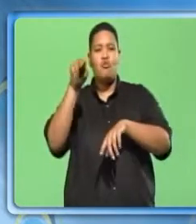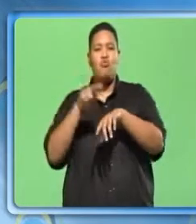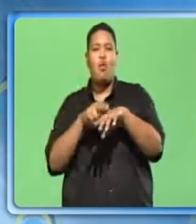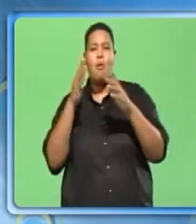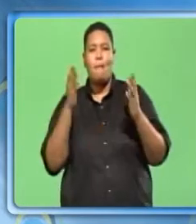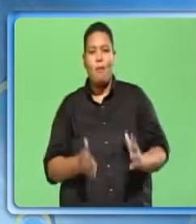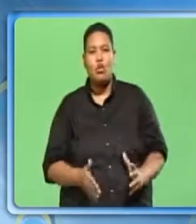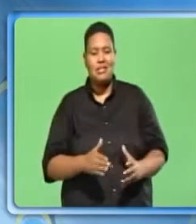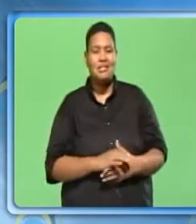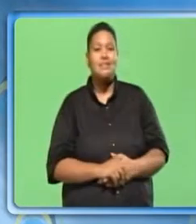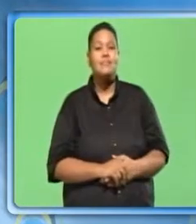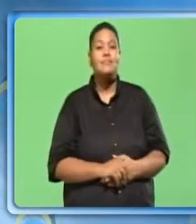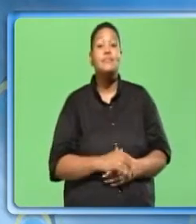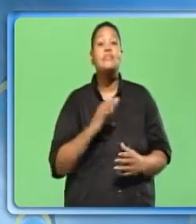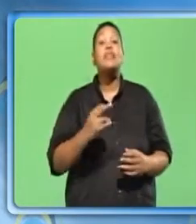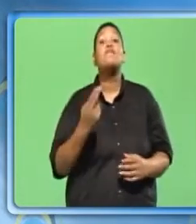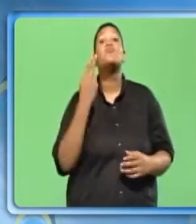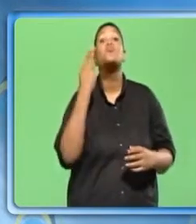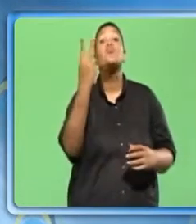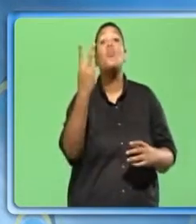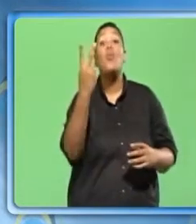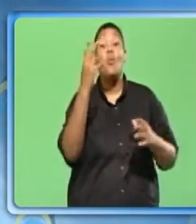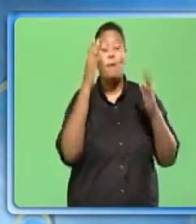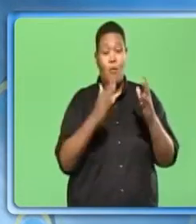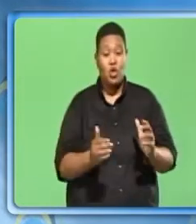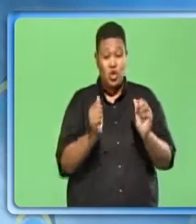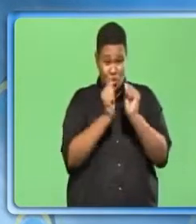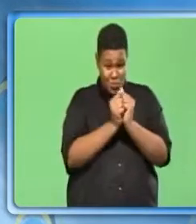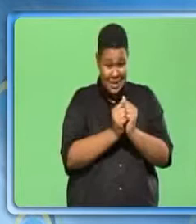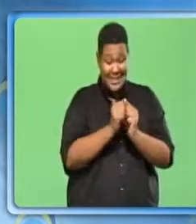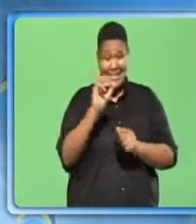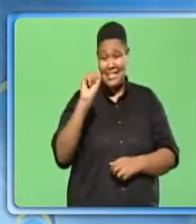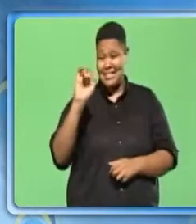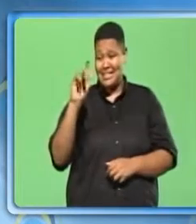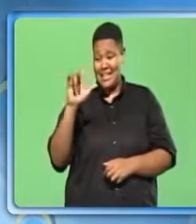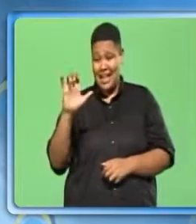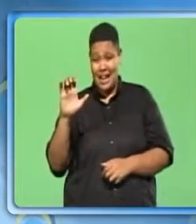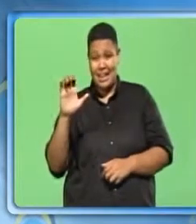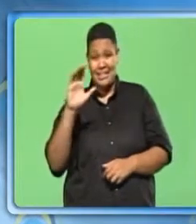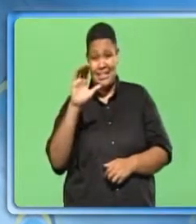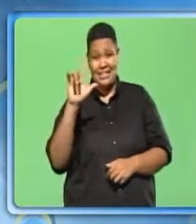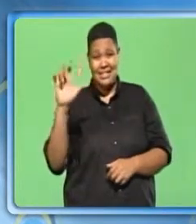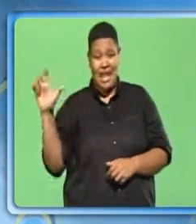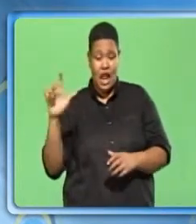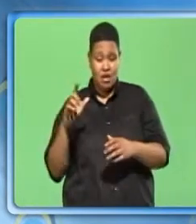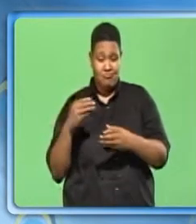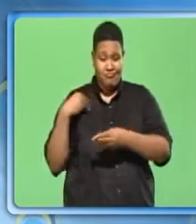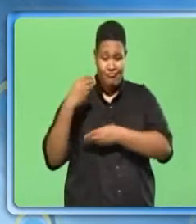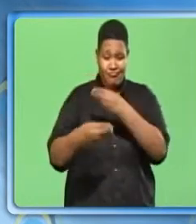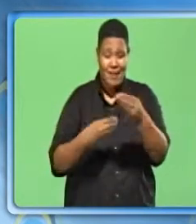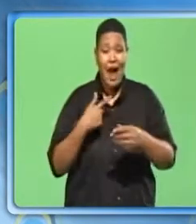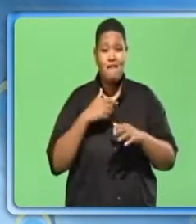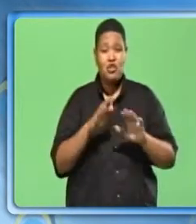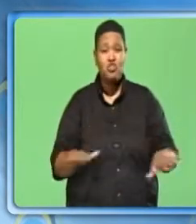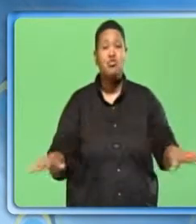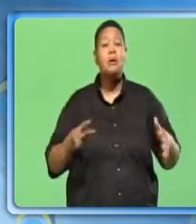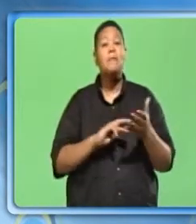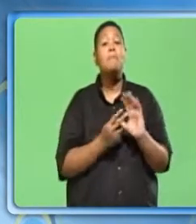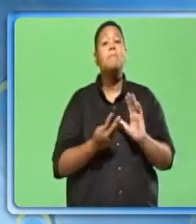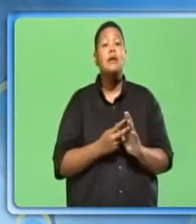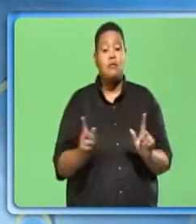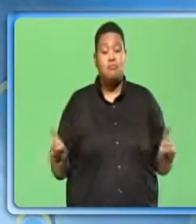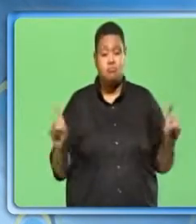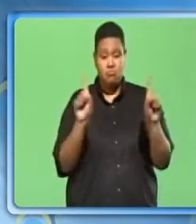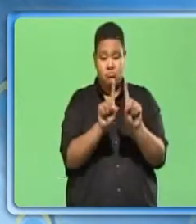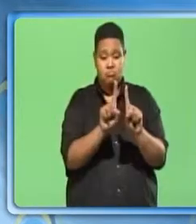persons. If two persons with sickle cell trait have children, there is a 1 in 4 chance that their child